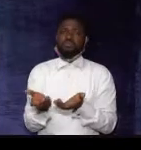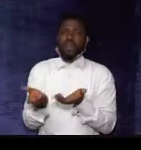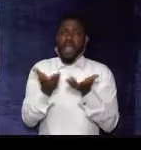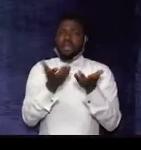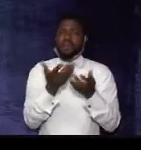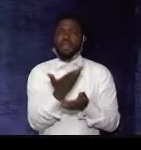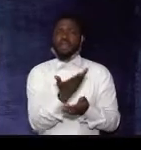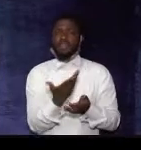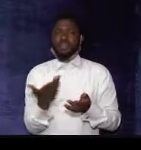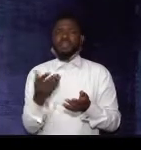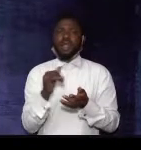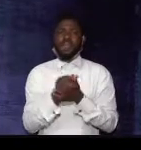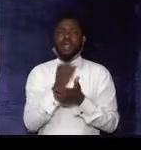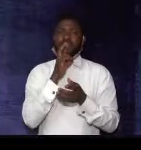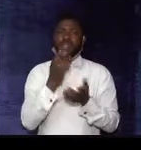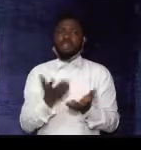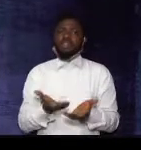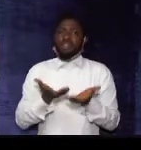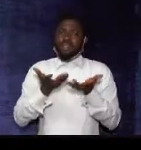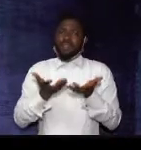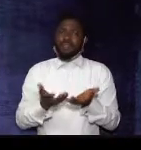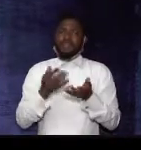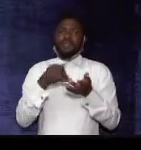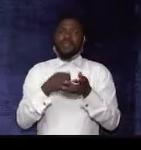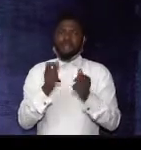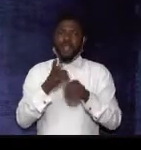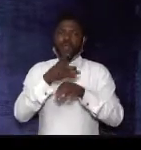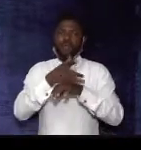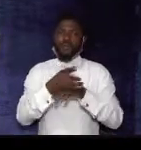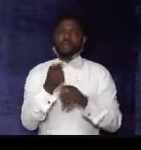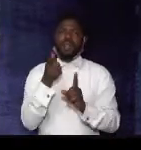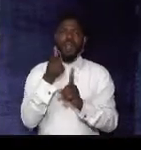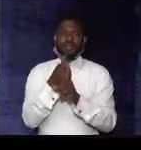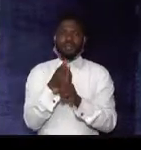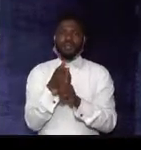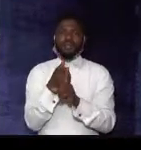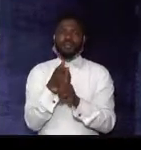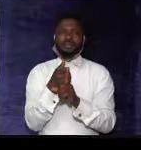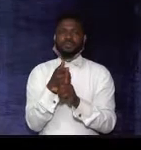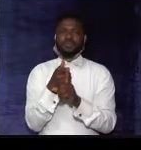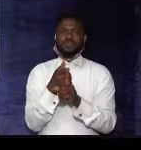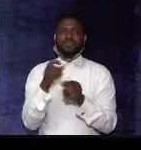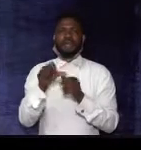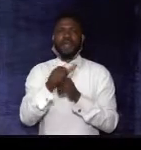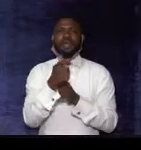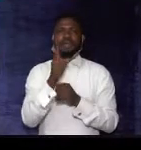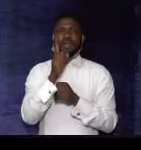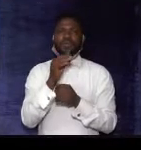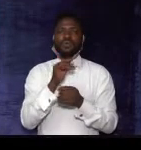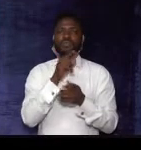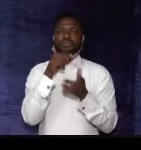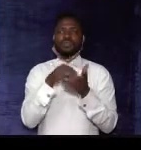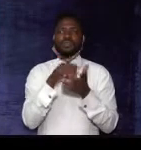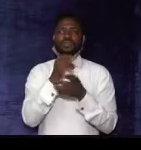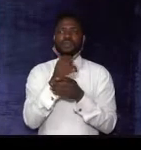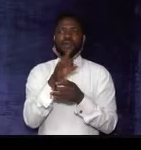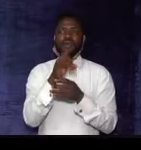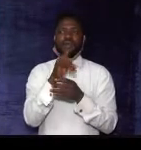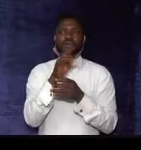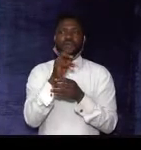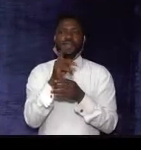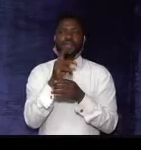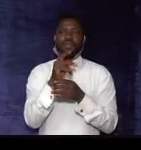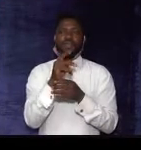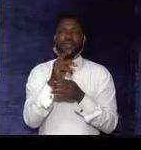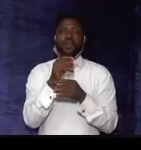not to carry things heavier than you, because it's a cause of accident. Let's look at another one. This is